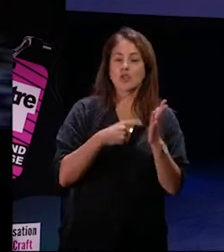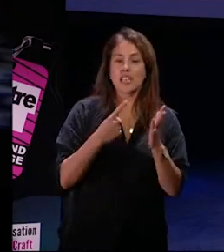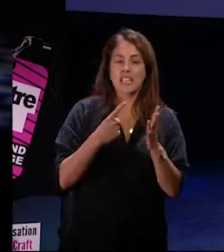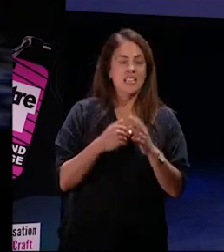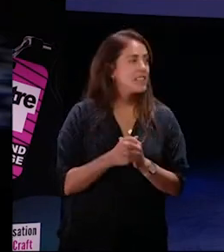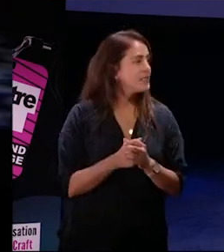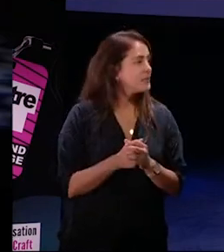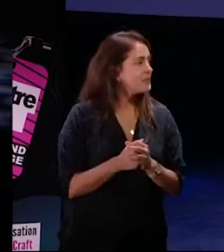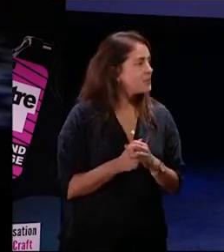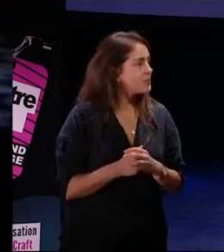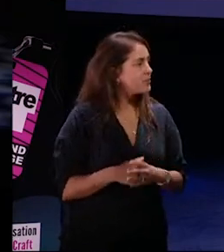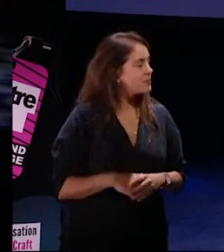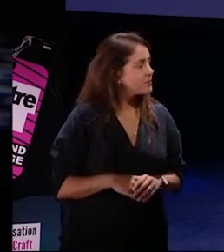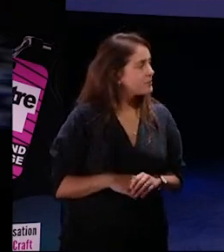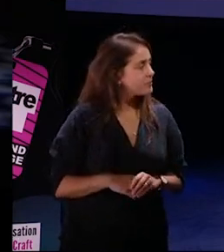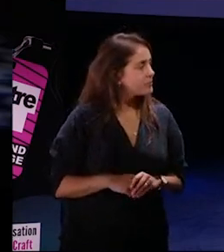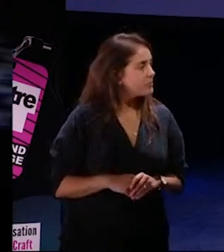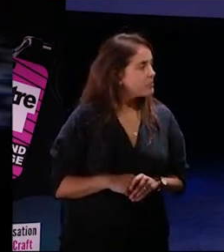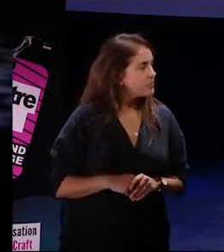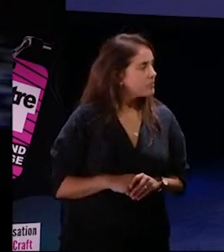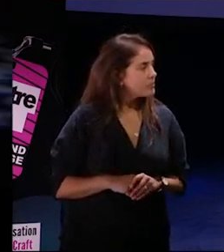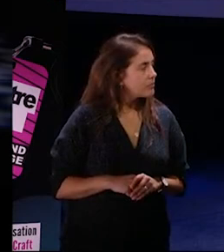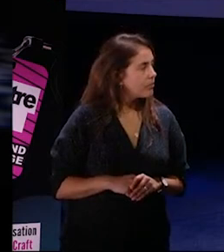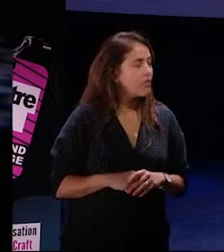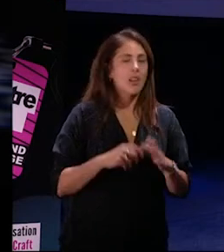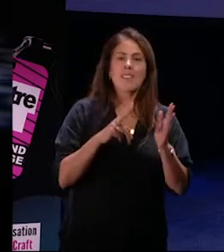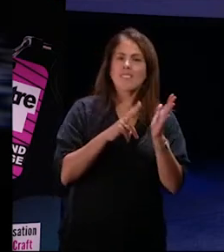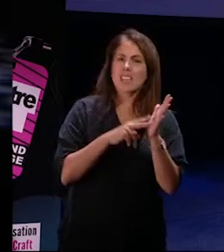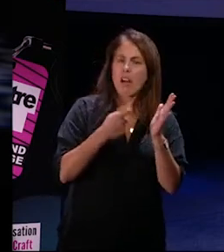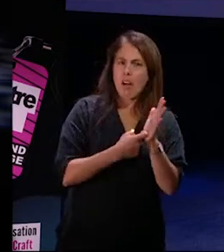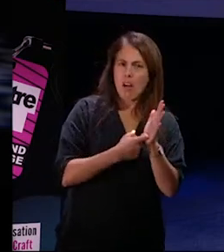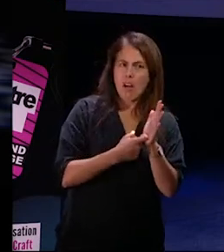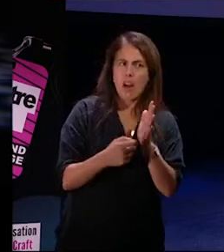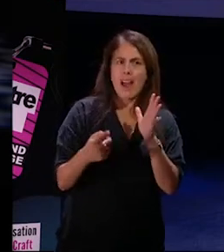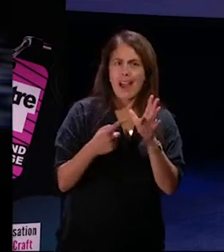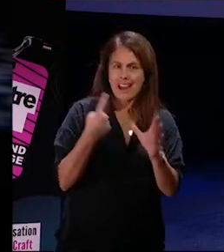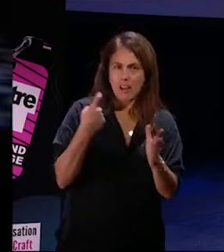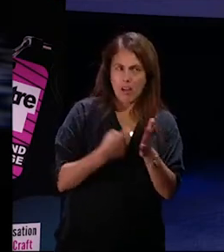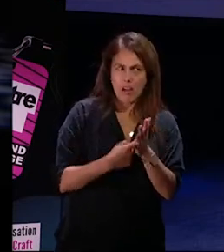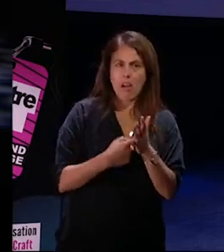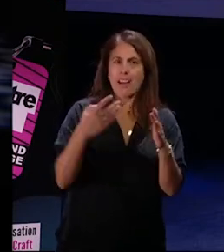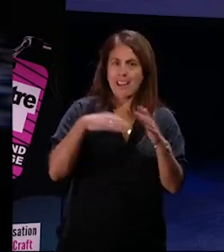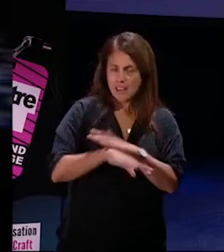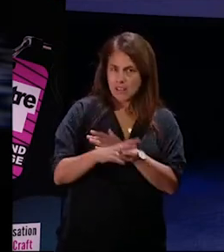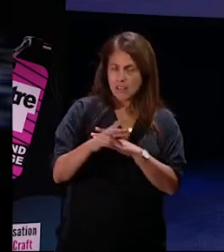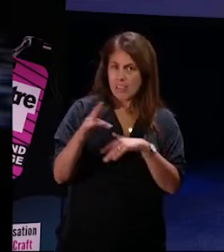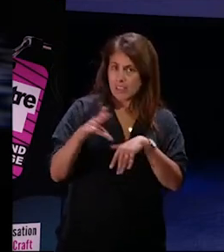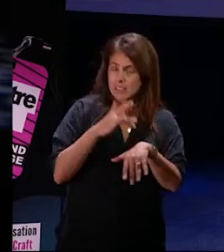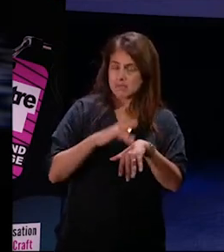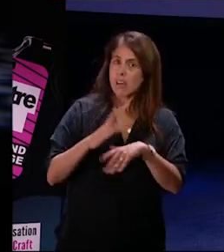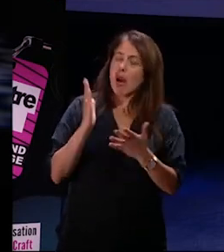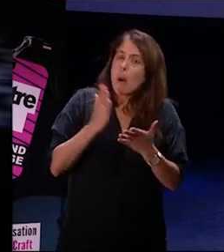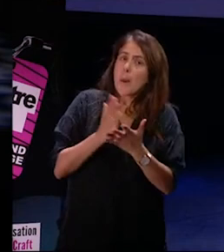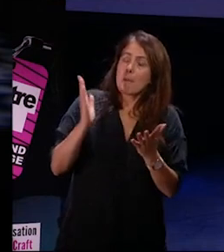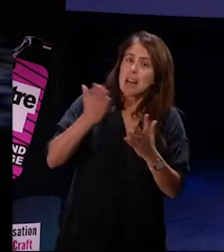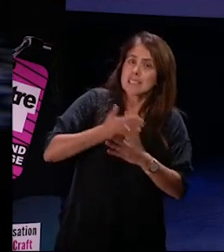I was just wondering, with the bringing VR and AR into theatres, how accessible is that